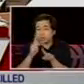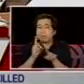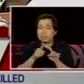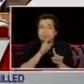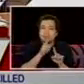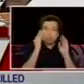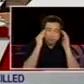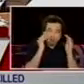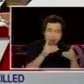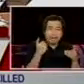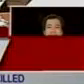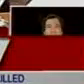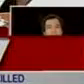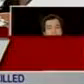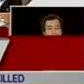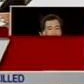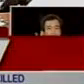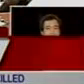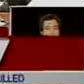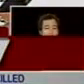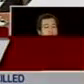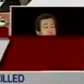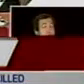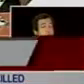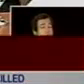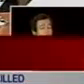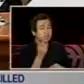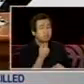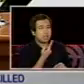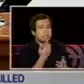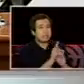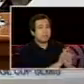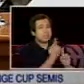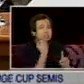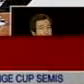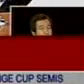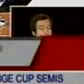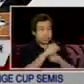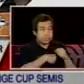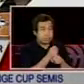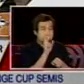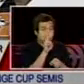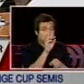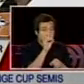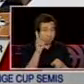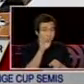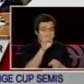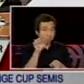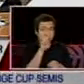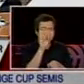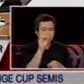indicated, no, by law. Because the defense had earlier presented that from 2002 to 2011